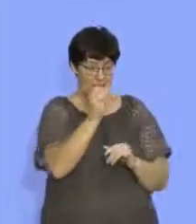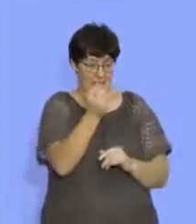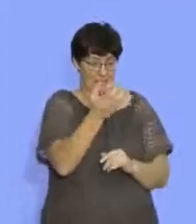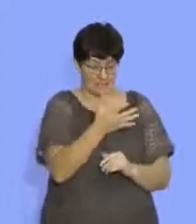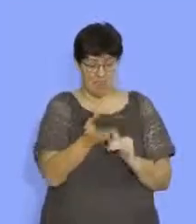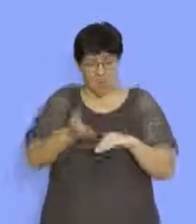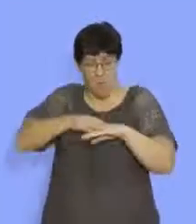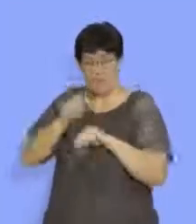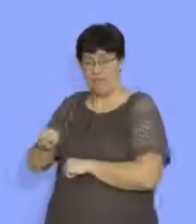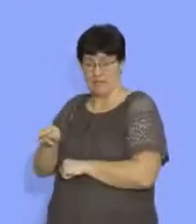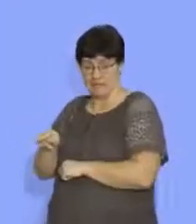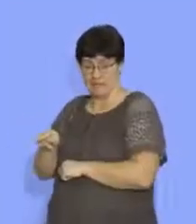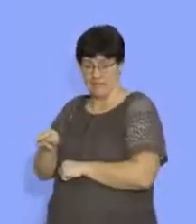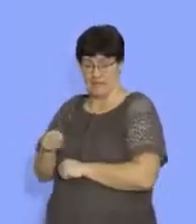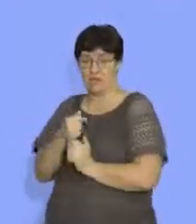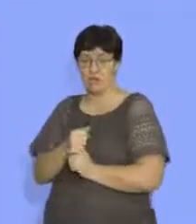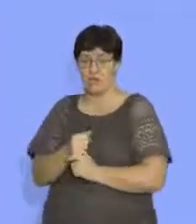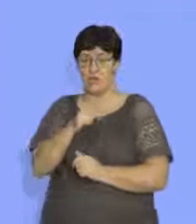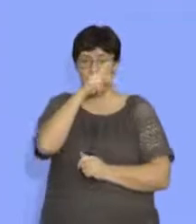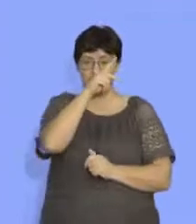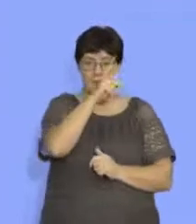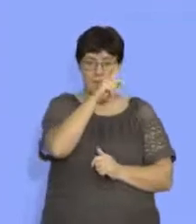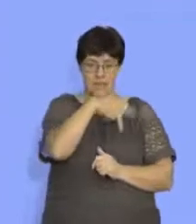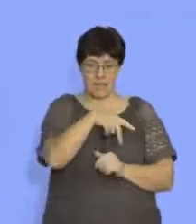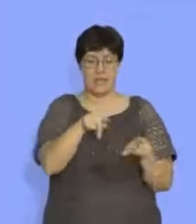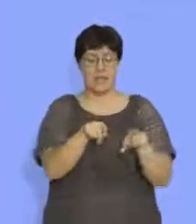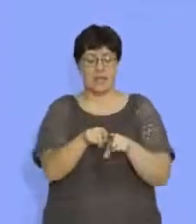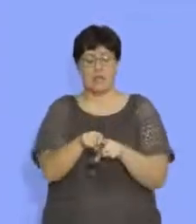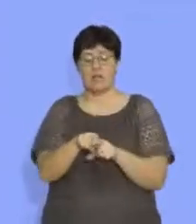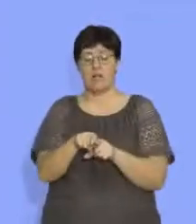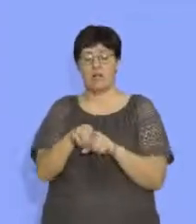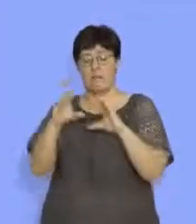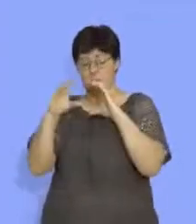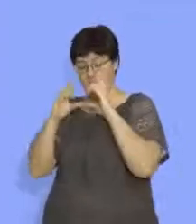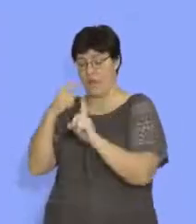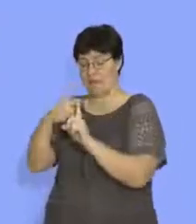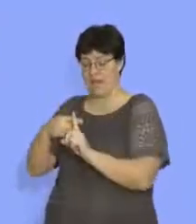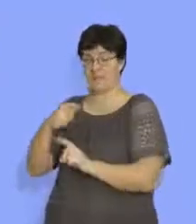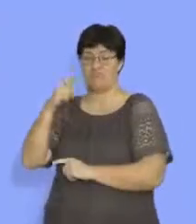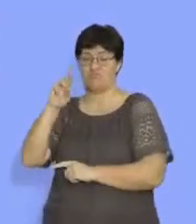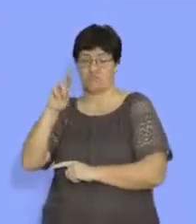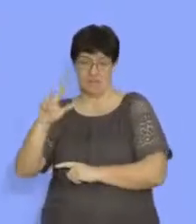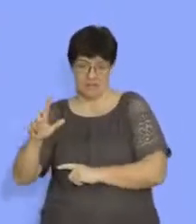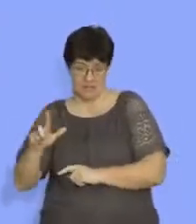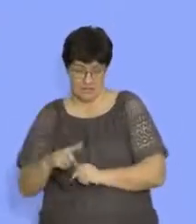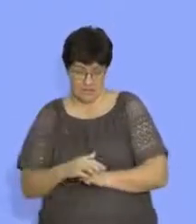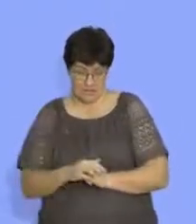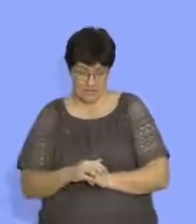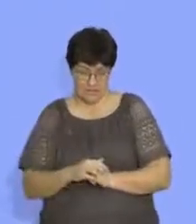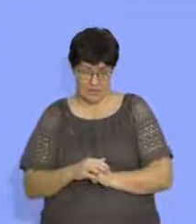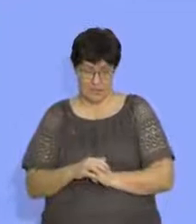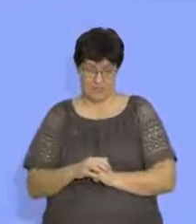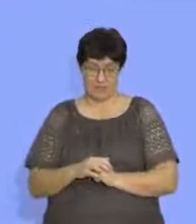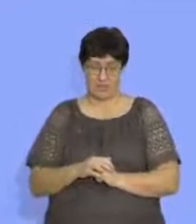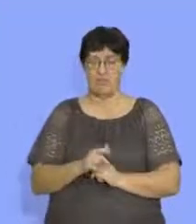that the pizza will be equals to a burger plus the 7 Rand. Right? So